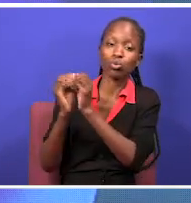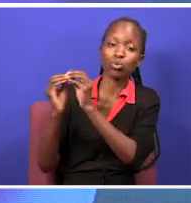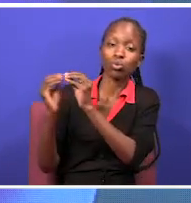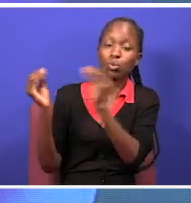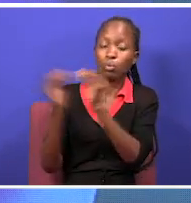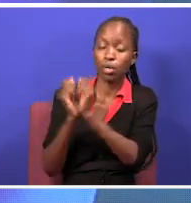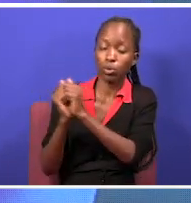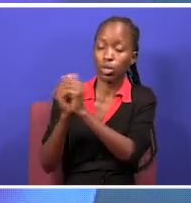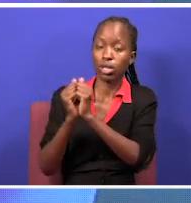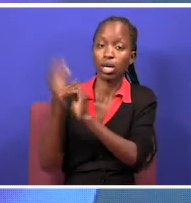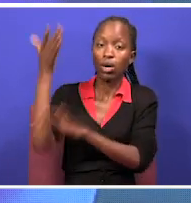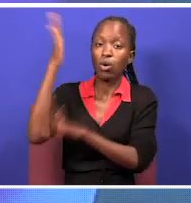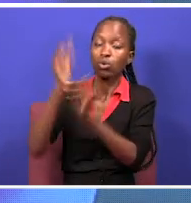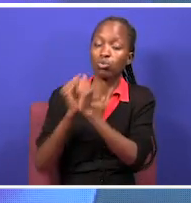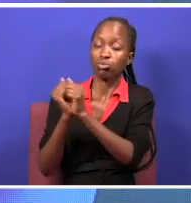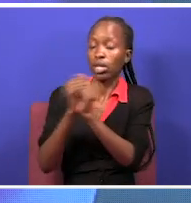God together.